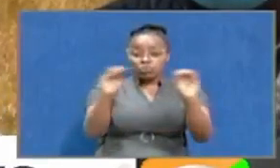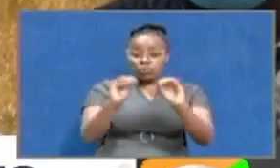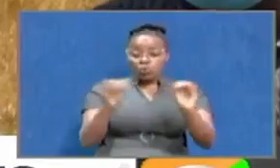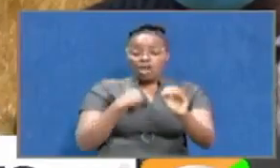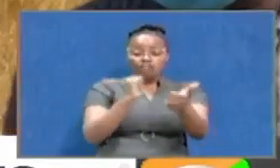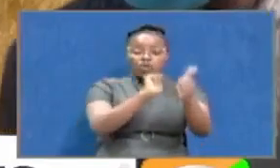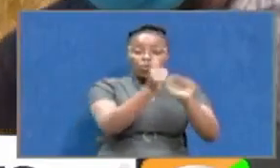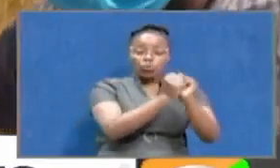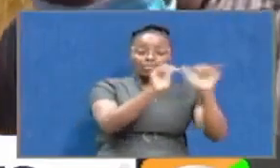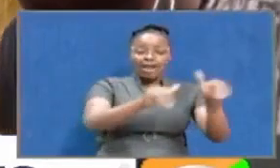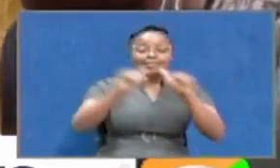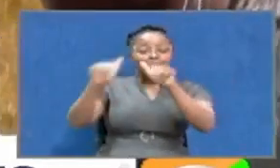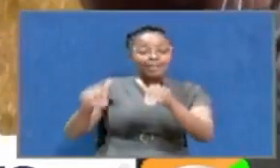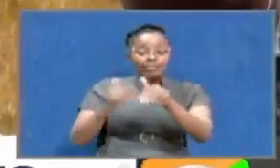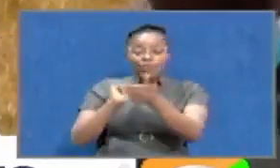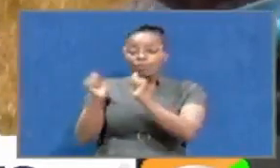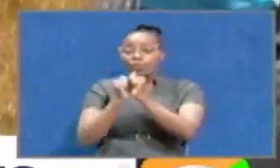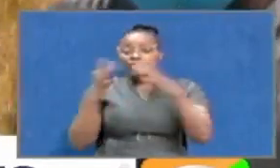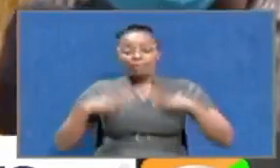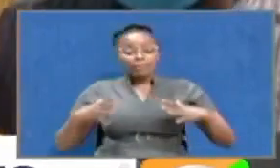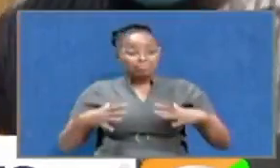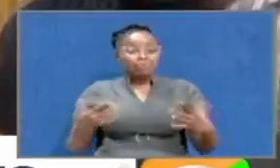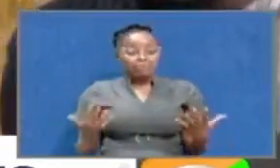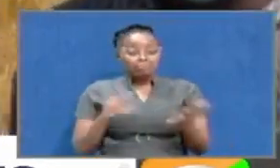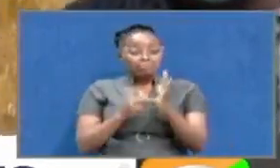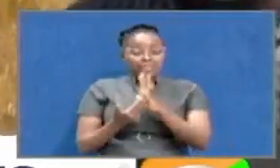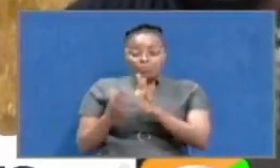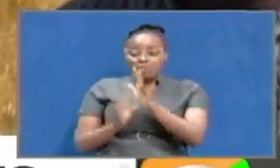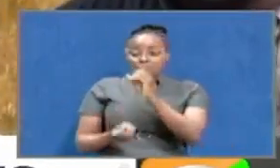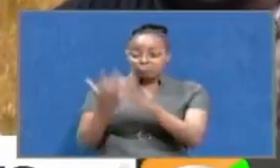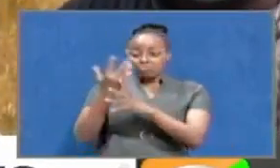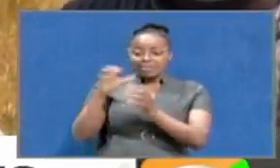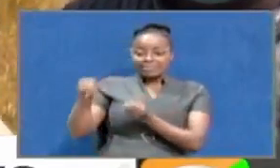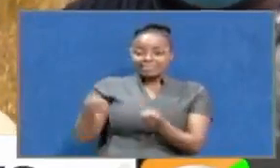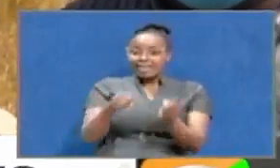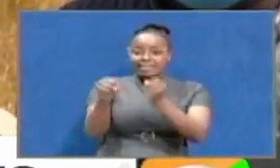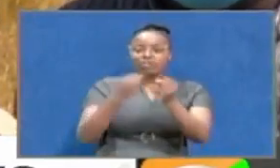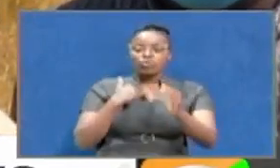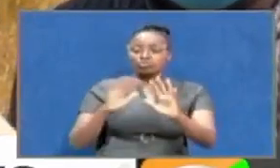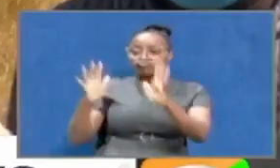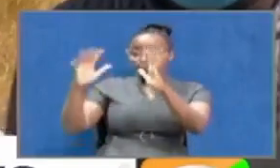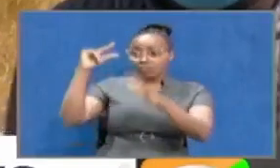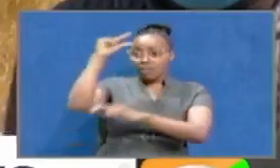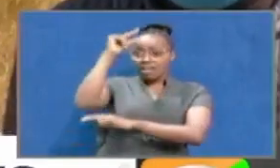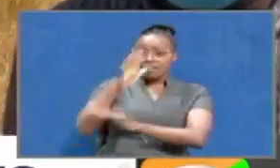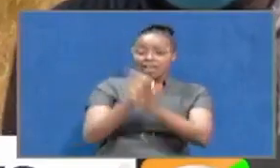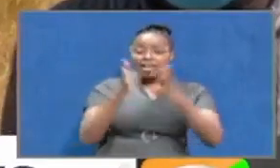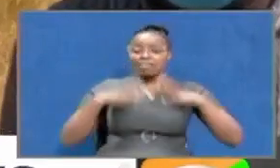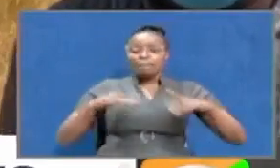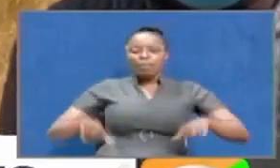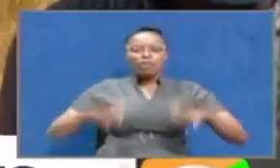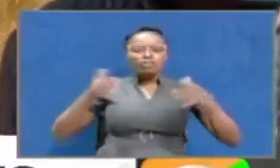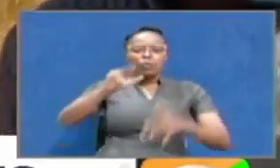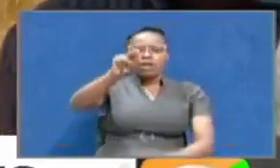are competing with agriculture, we are competing with humans, and that's why we are developing strategies. And I want to congratulate the governor and the people